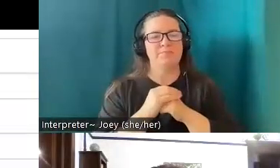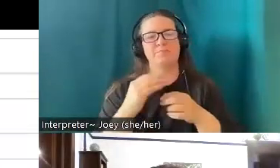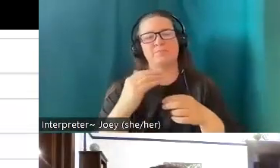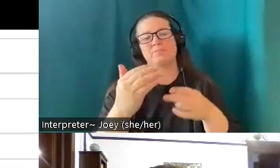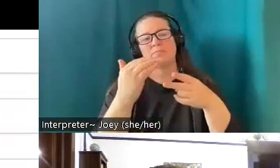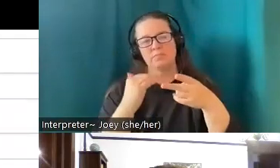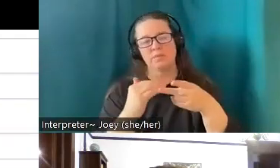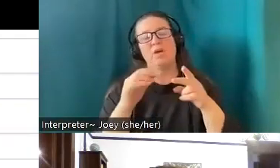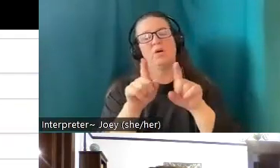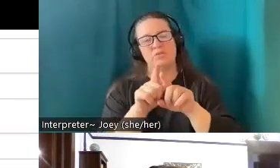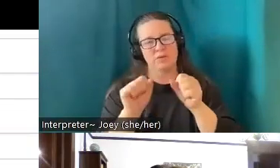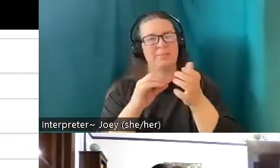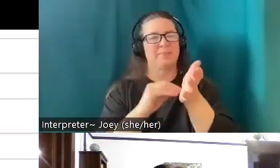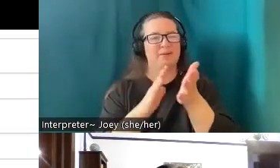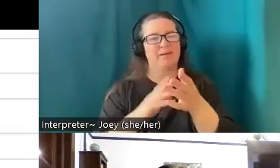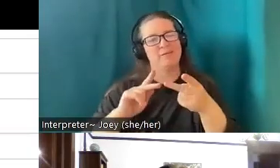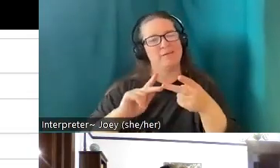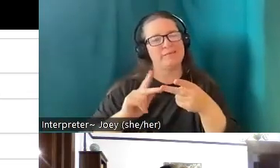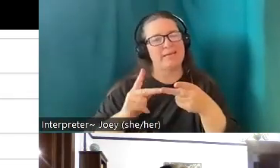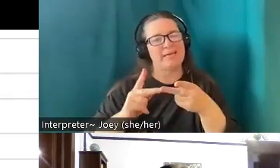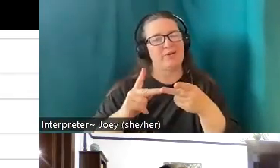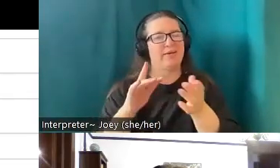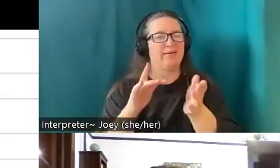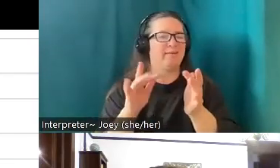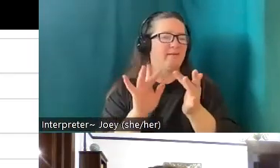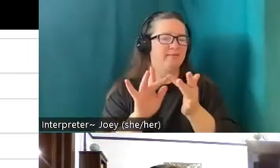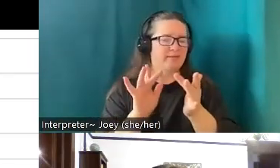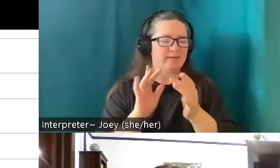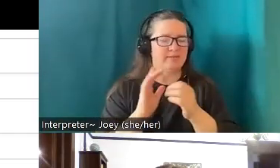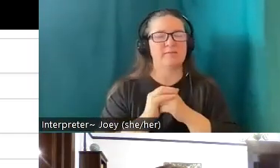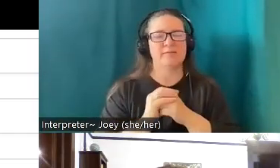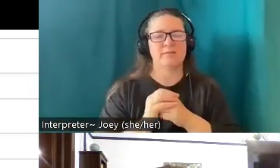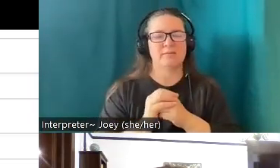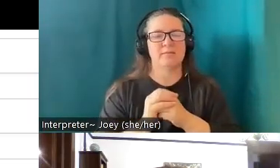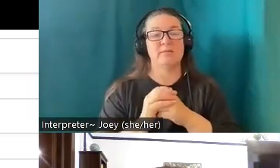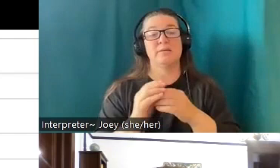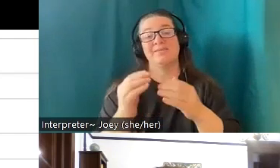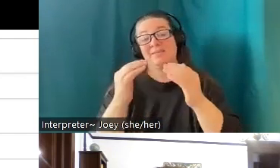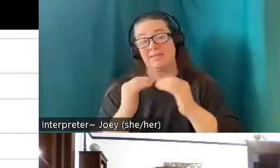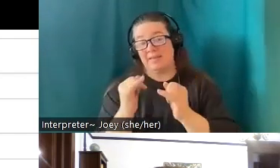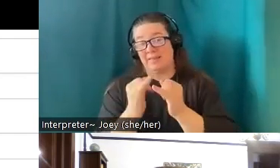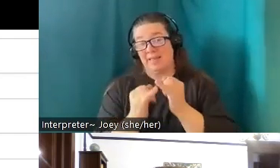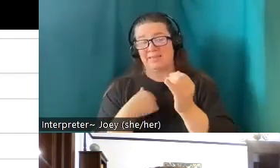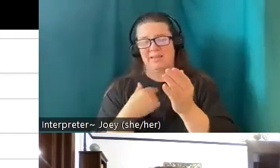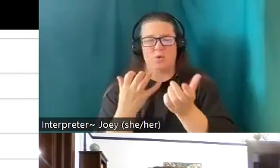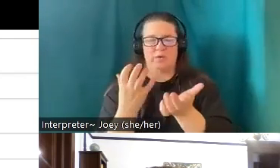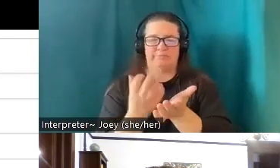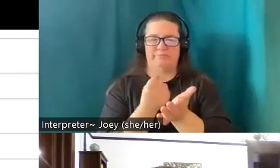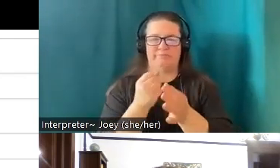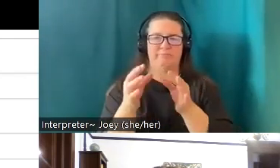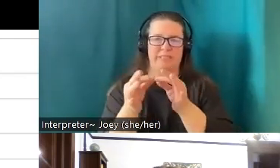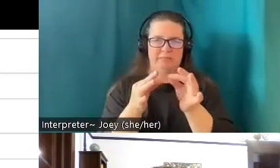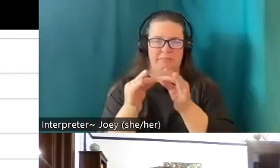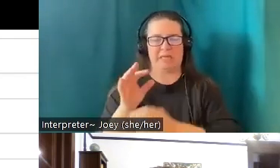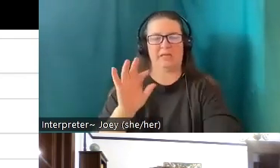contact. The final element I want to cover on this form is the focus area. So this is really important because this helps